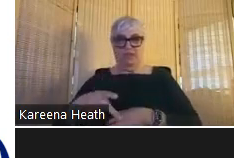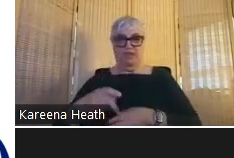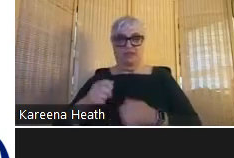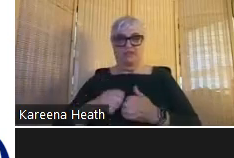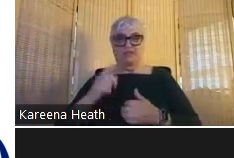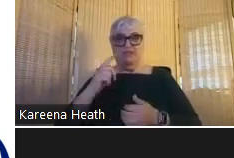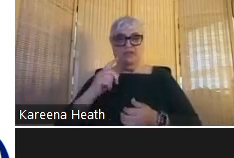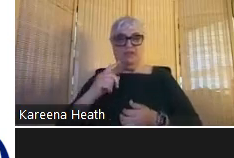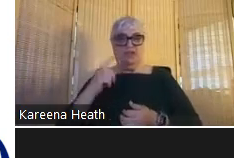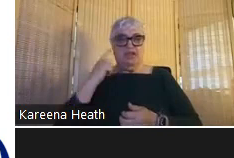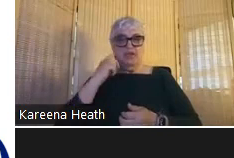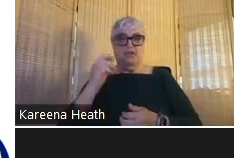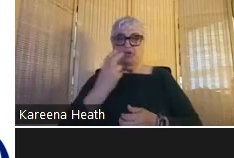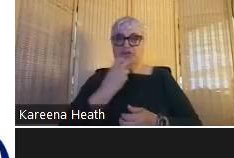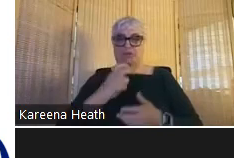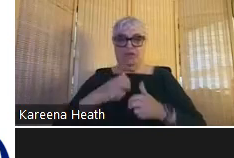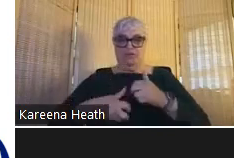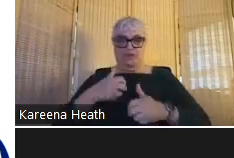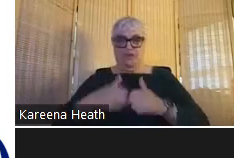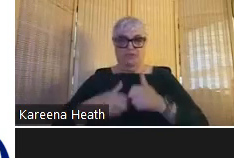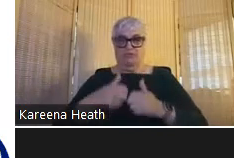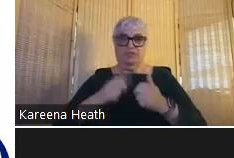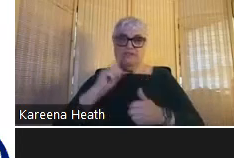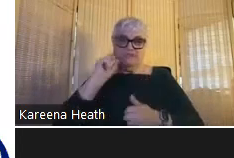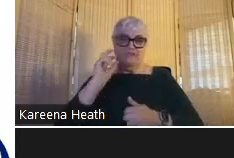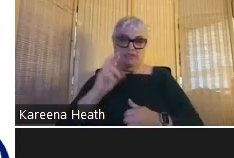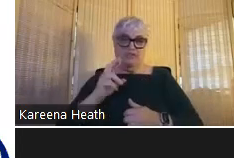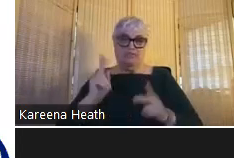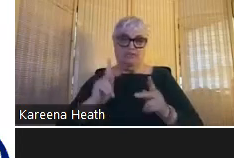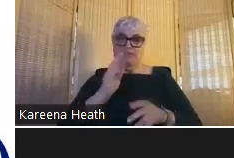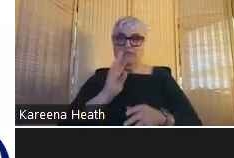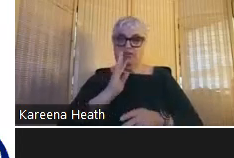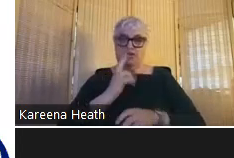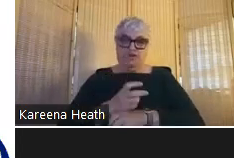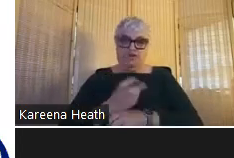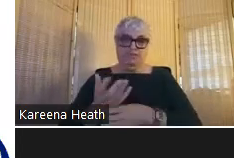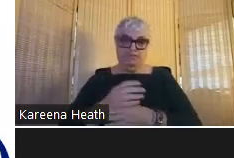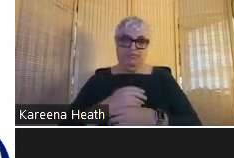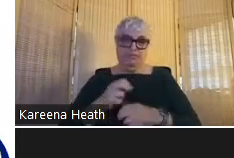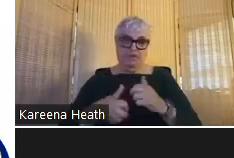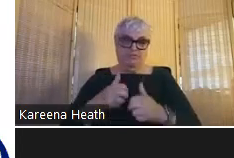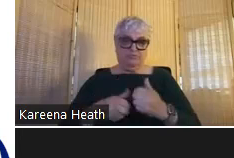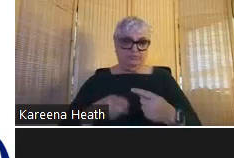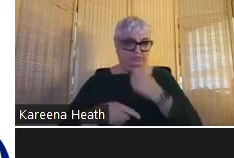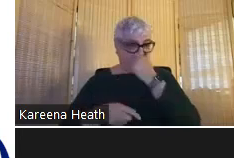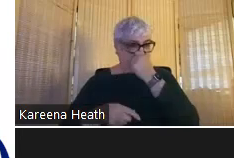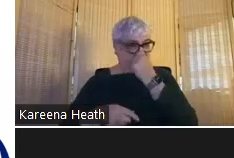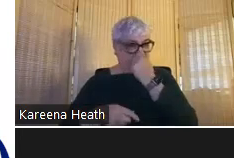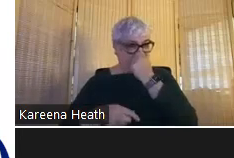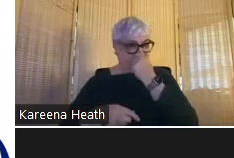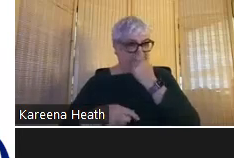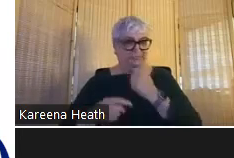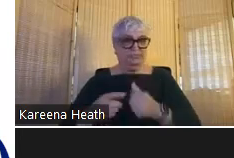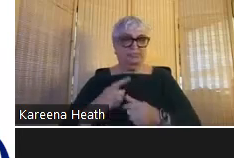impaired individuals that are served in the facility. That was also added based off of stakeholder feedback, so thank you for that. And then there